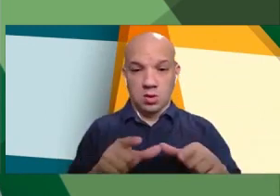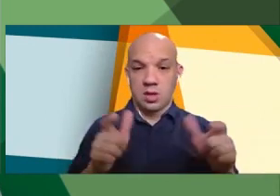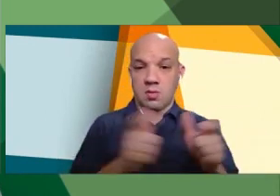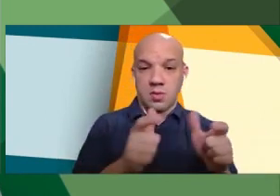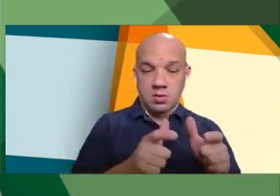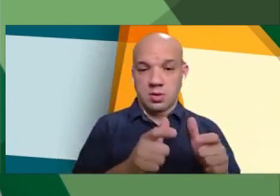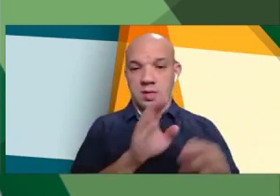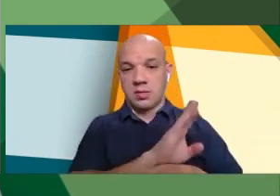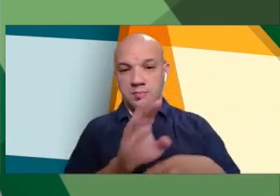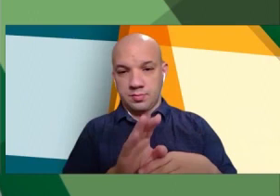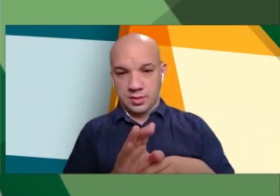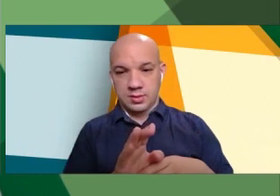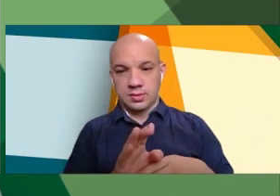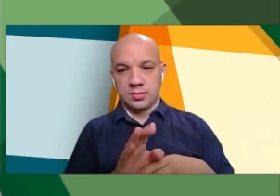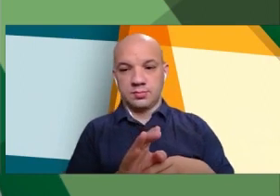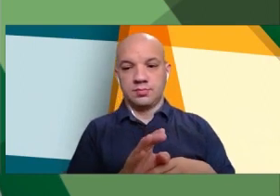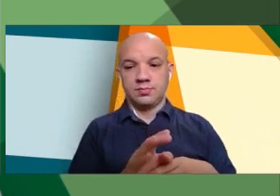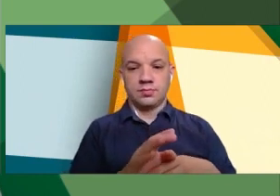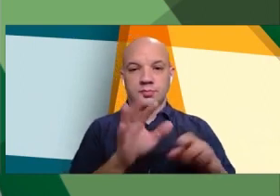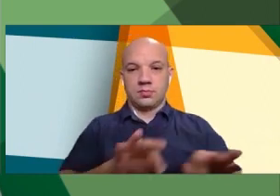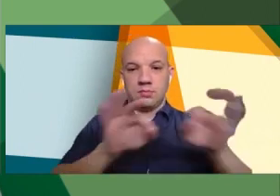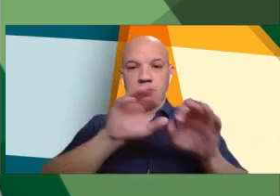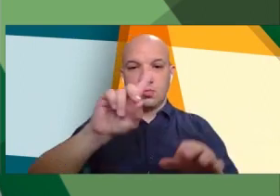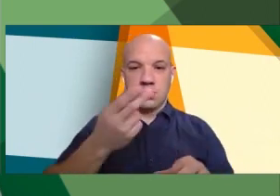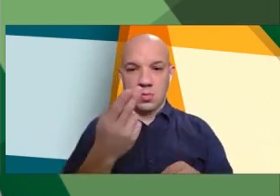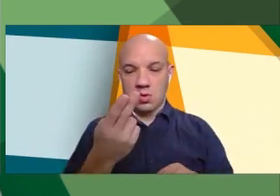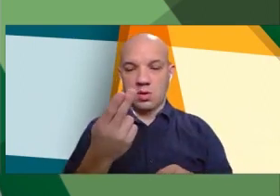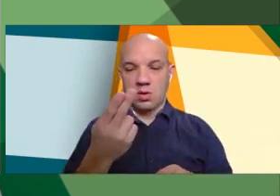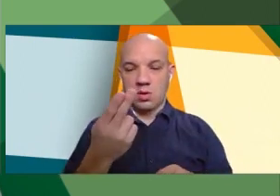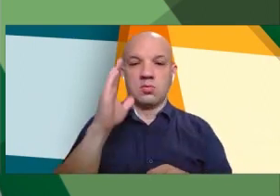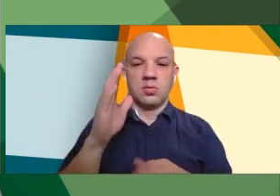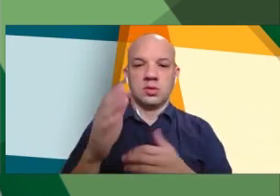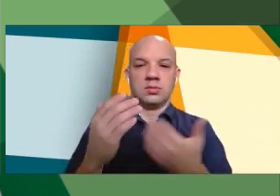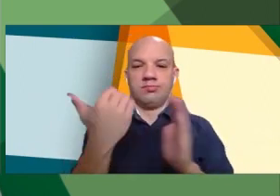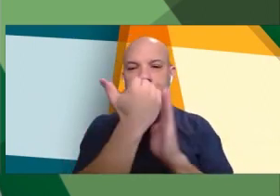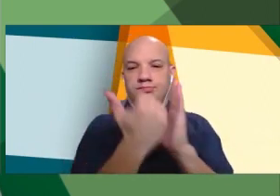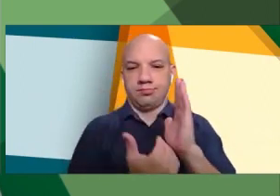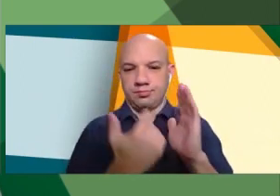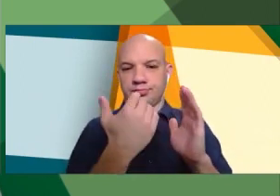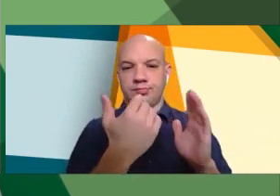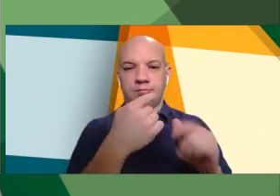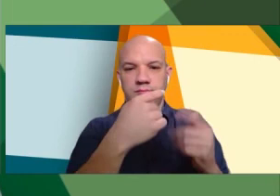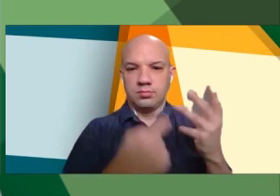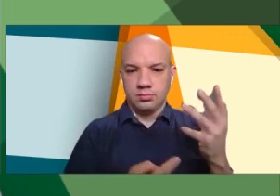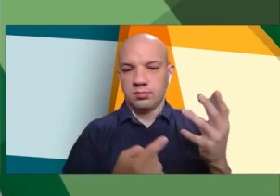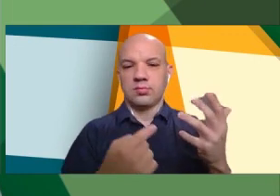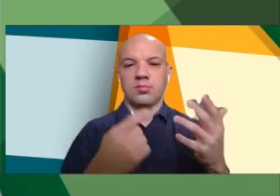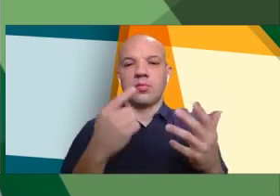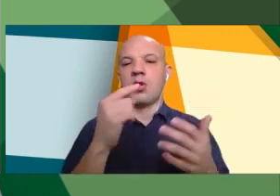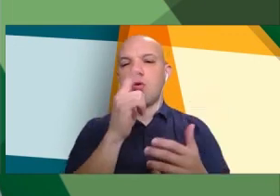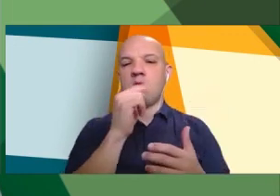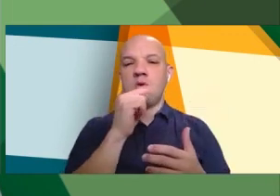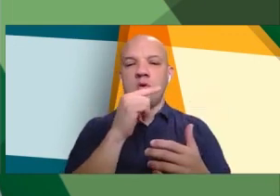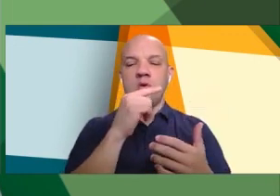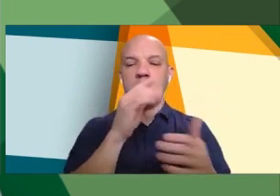very important. PRDOH will be compiling lists from various resources to also assist contractors with